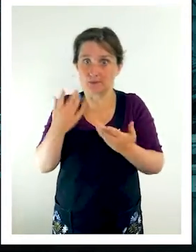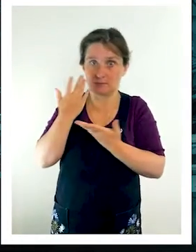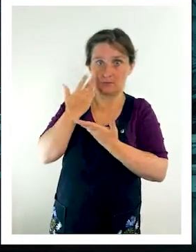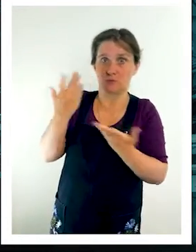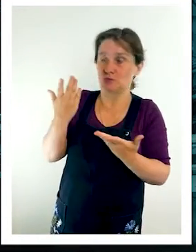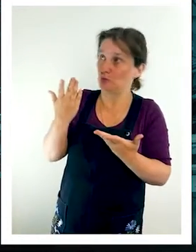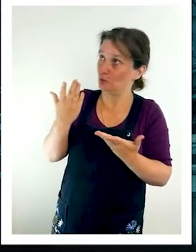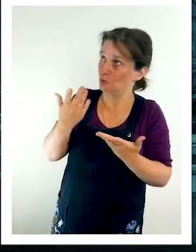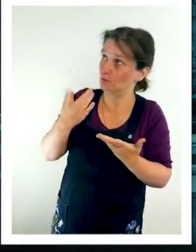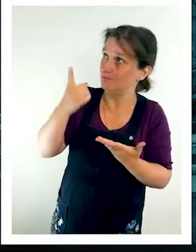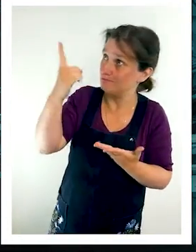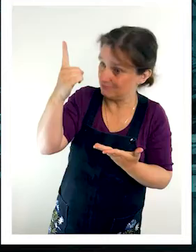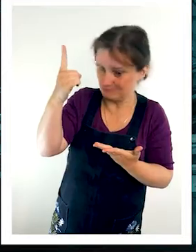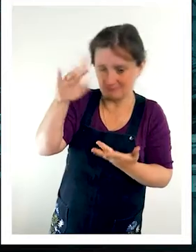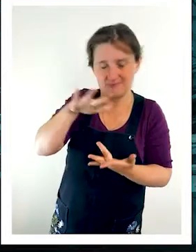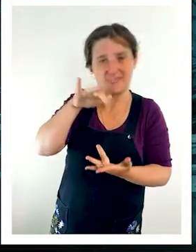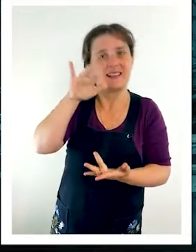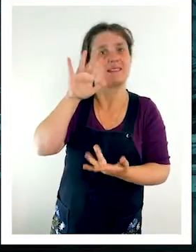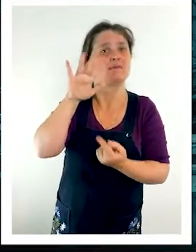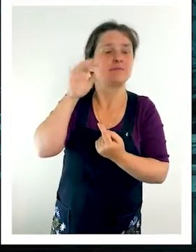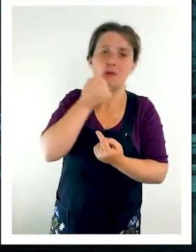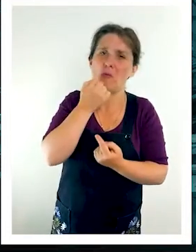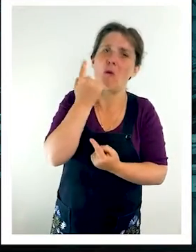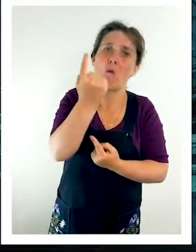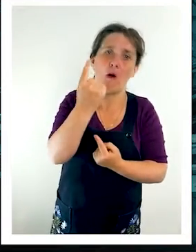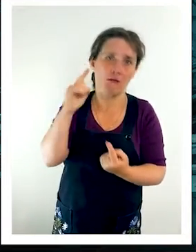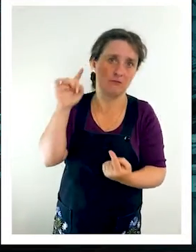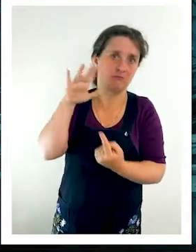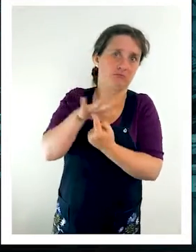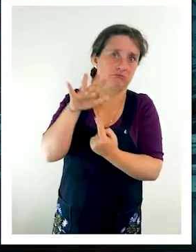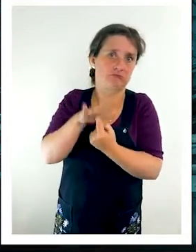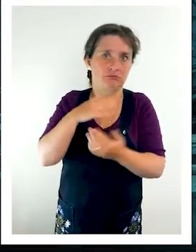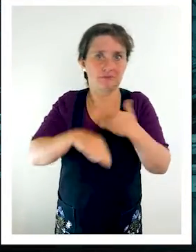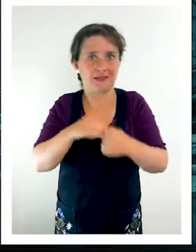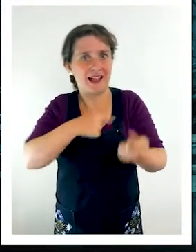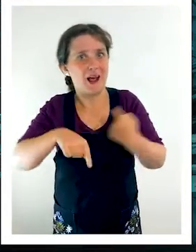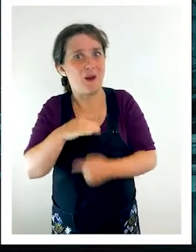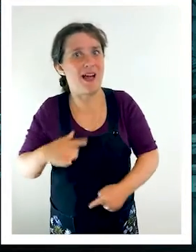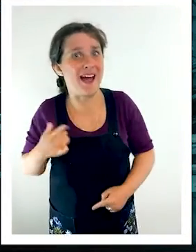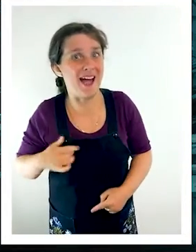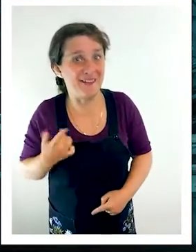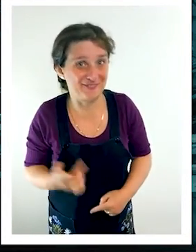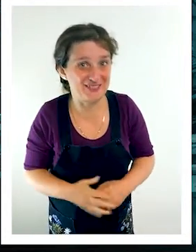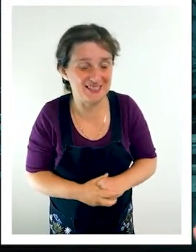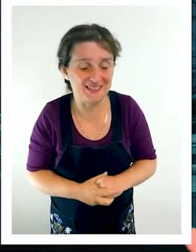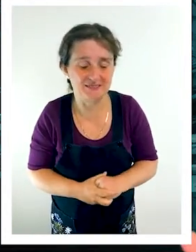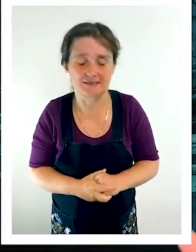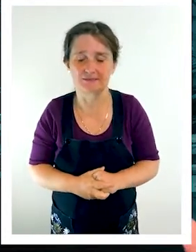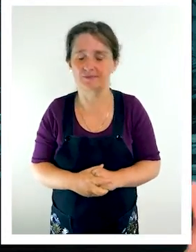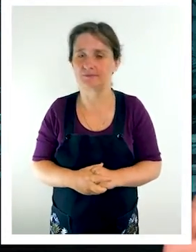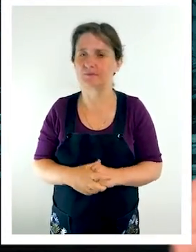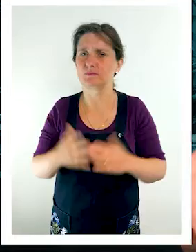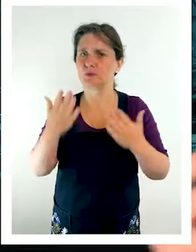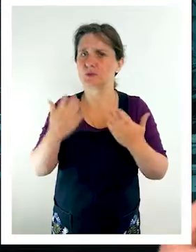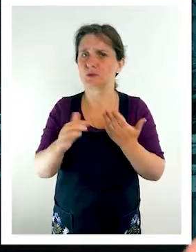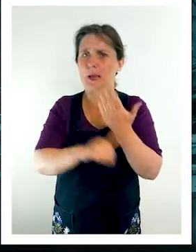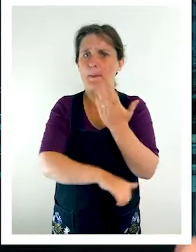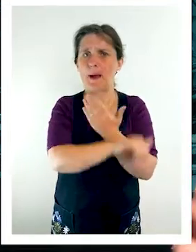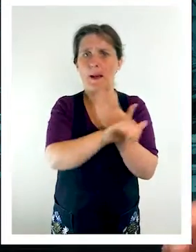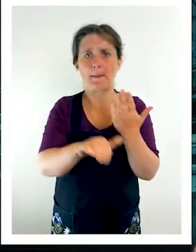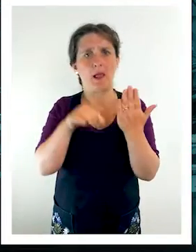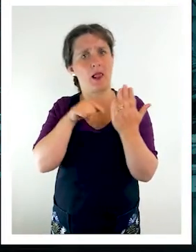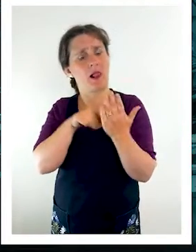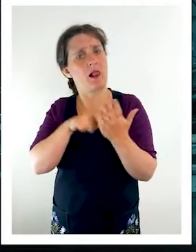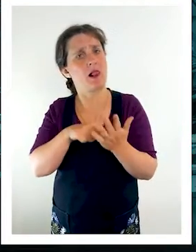lives. He is the most important person to us. Now, today's Bible story was about two